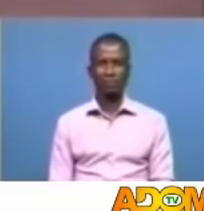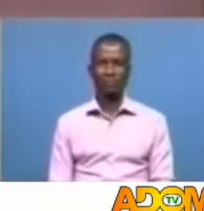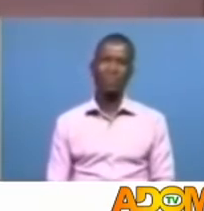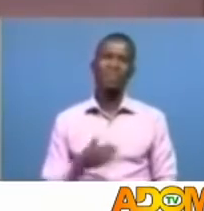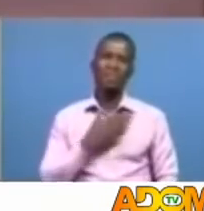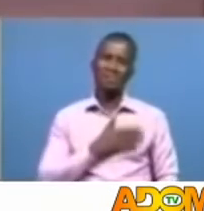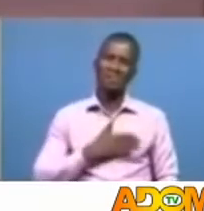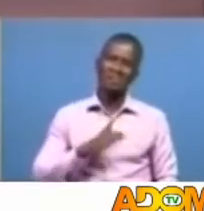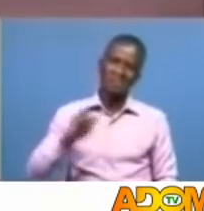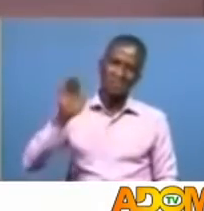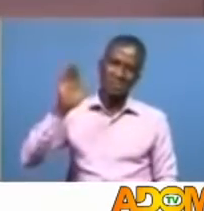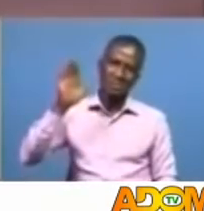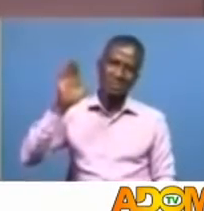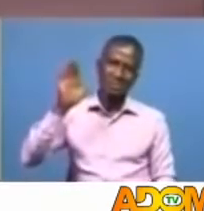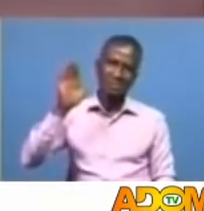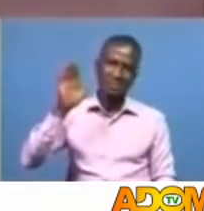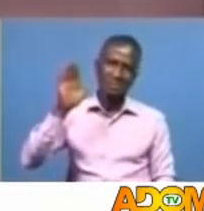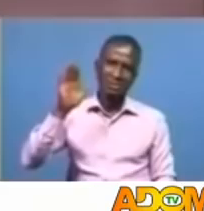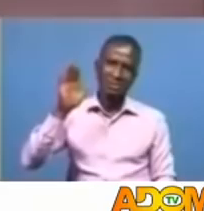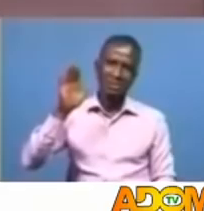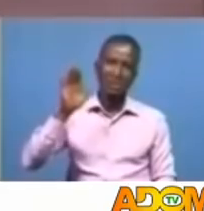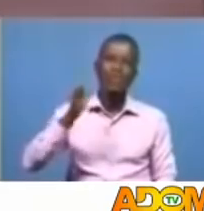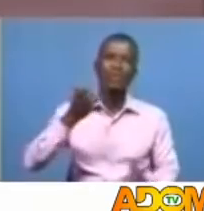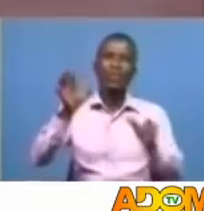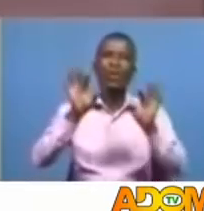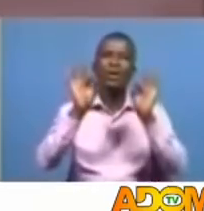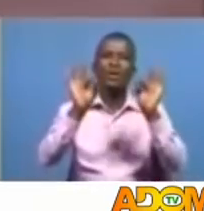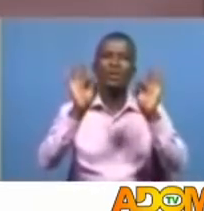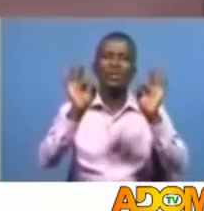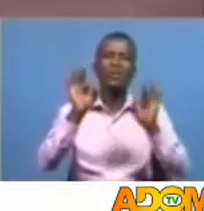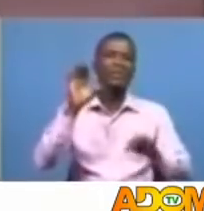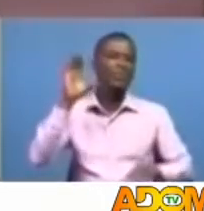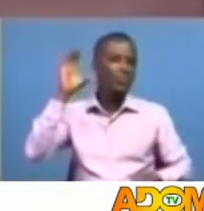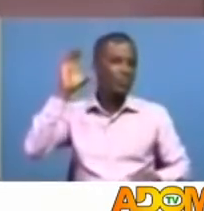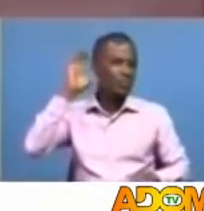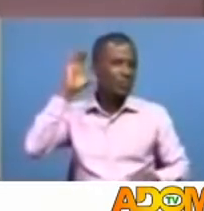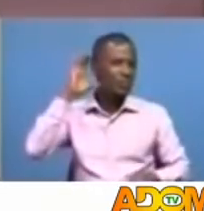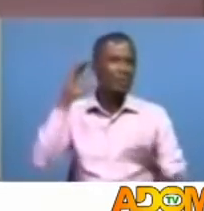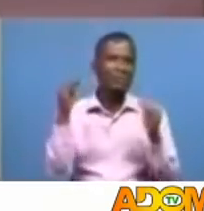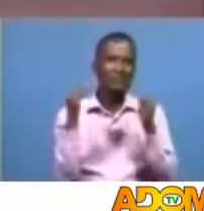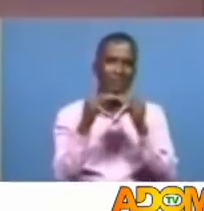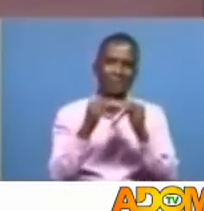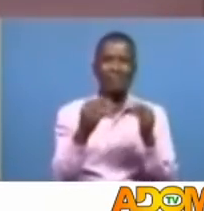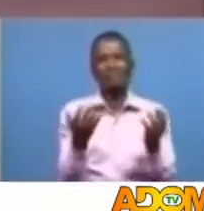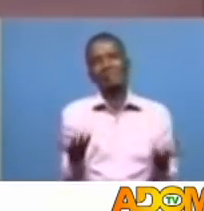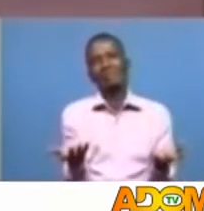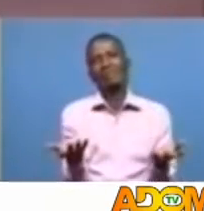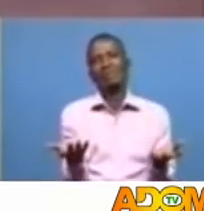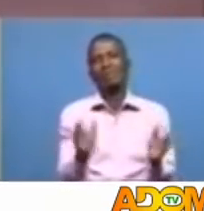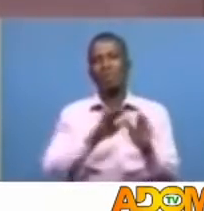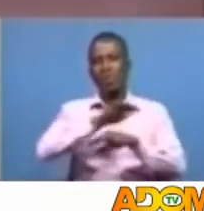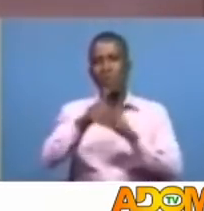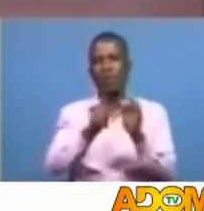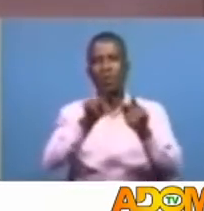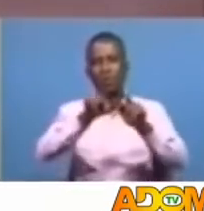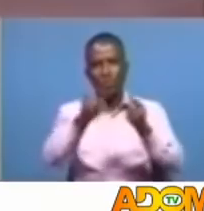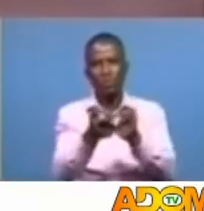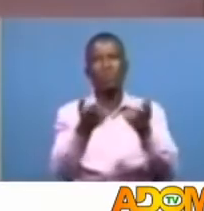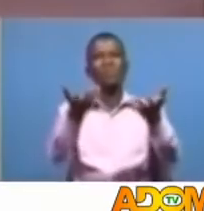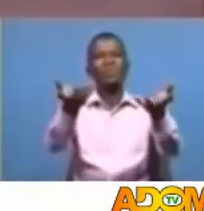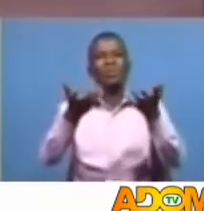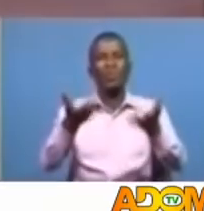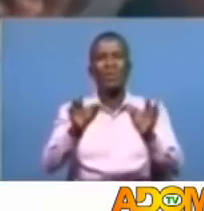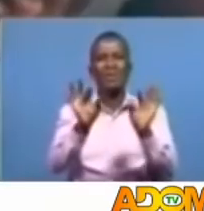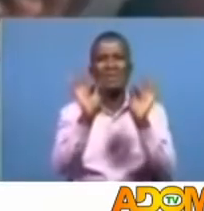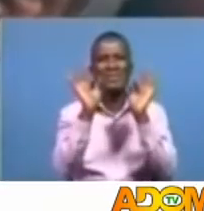My lord, the right to fair hearing is a right that all parties to a suit are entitled